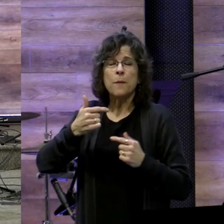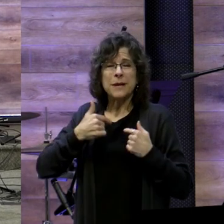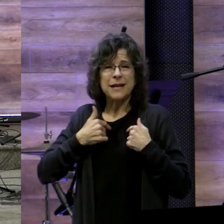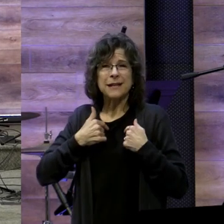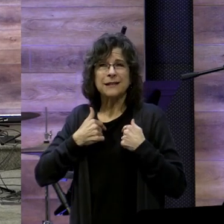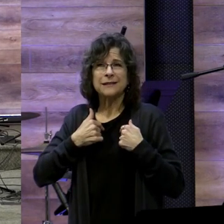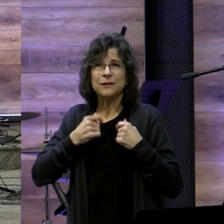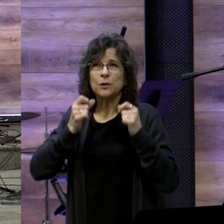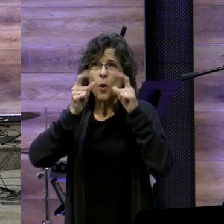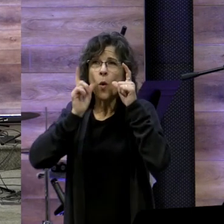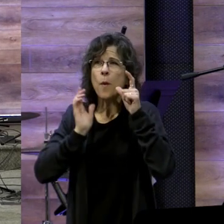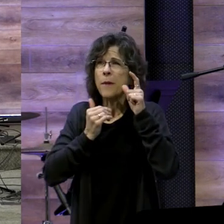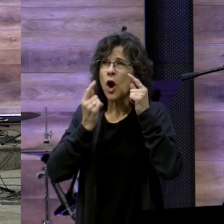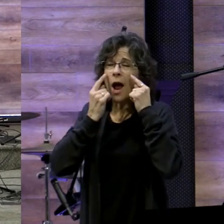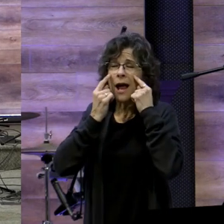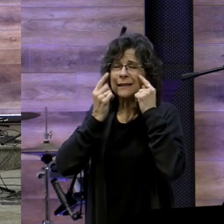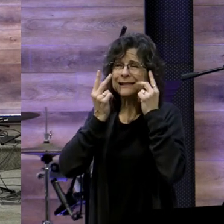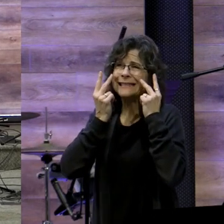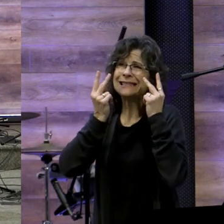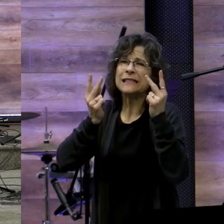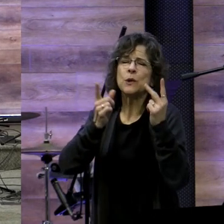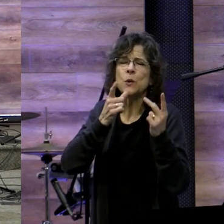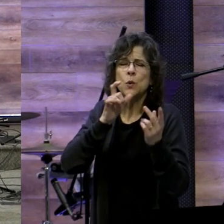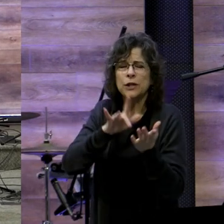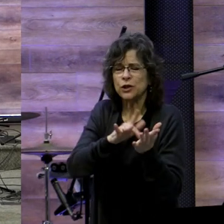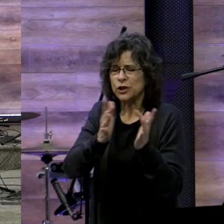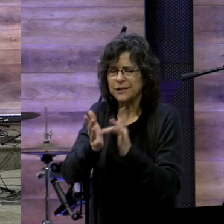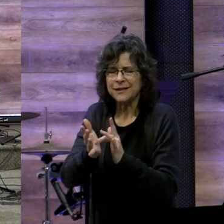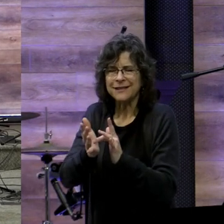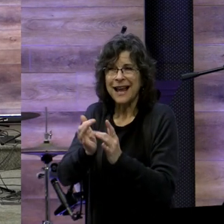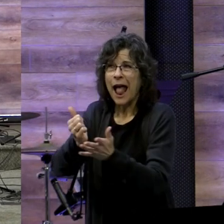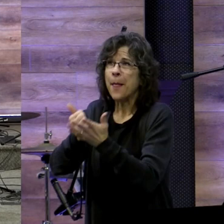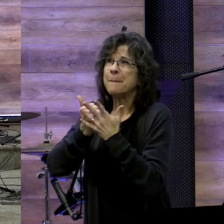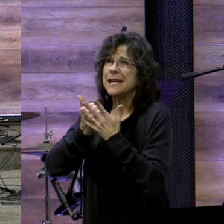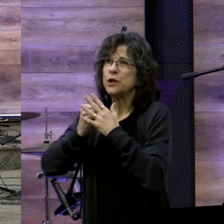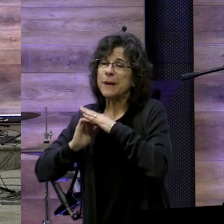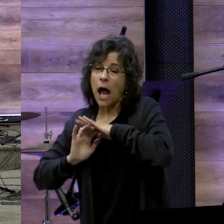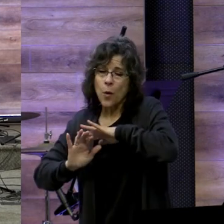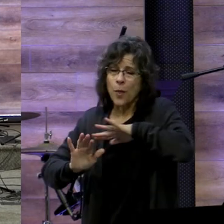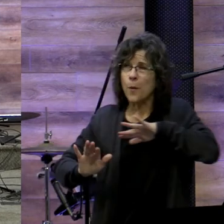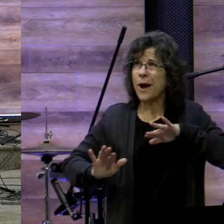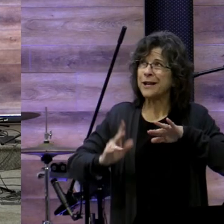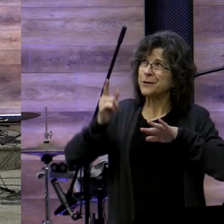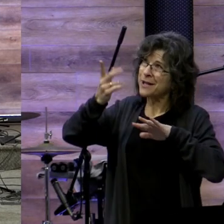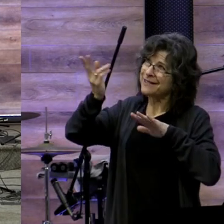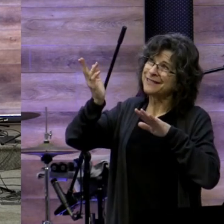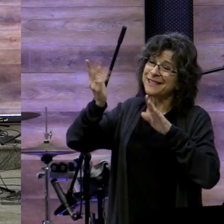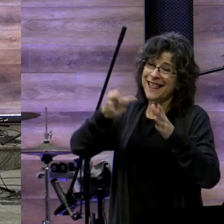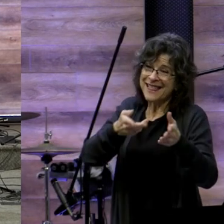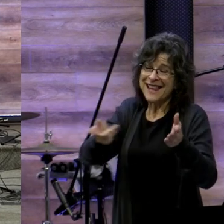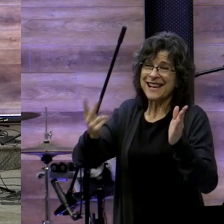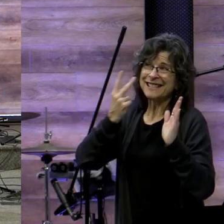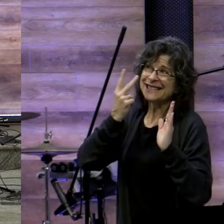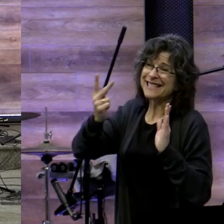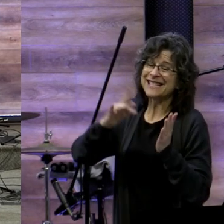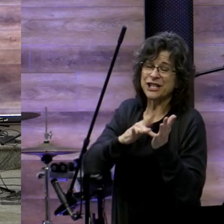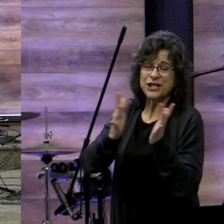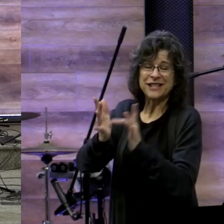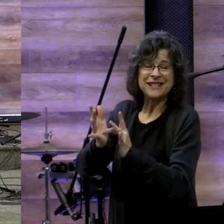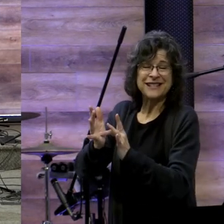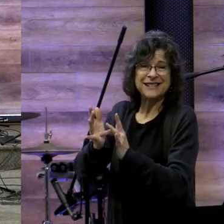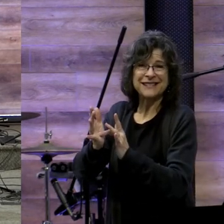who Jesus is? God, help me to get out of the way so that we can see Jesus more clearly. Speak through me or in spite of me, I